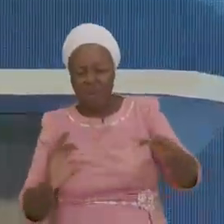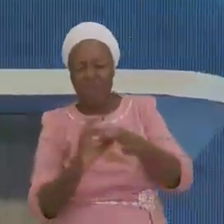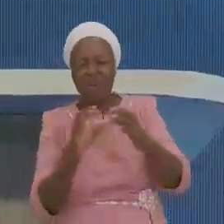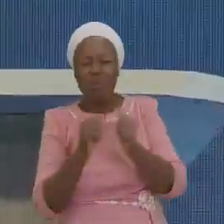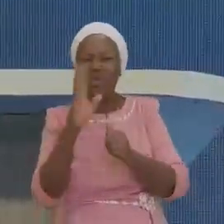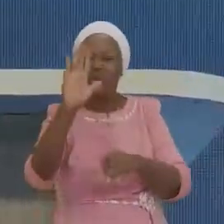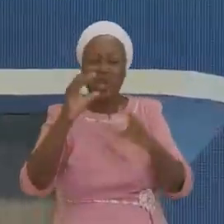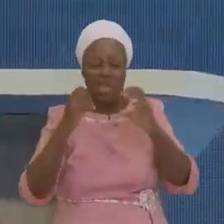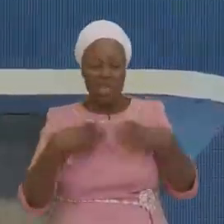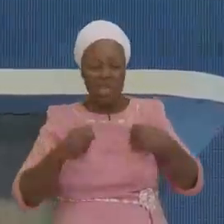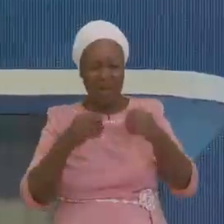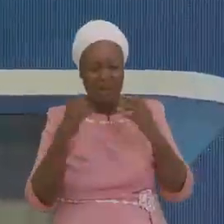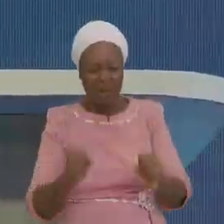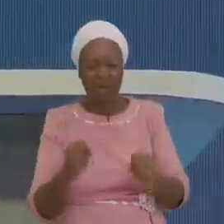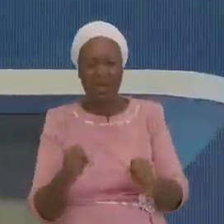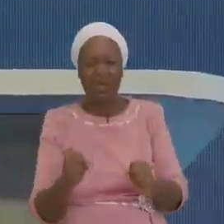power.